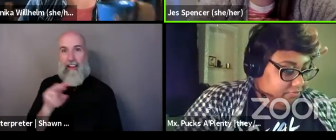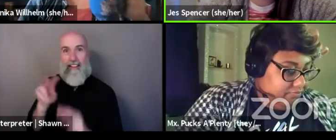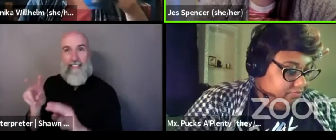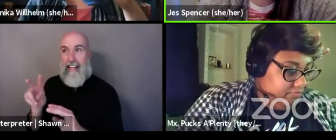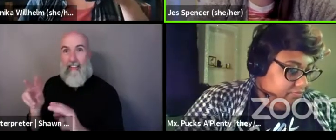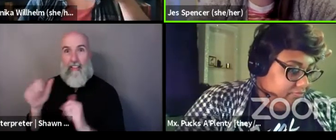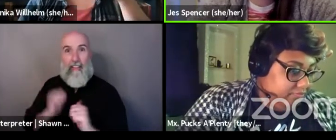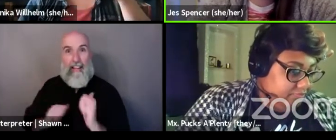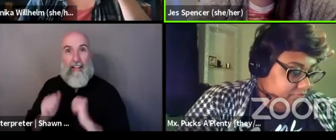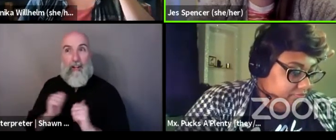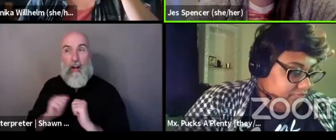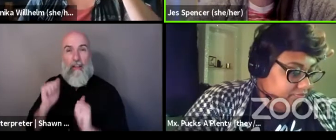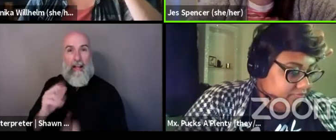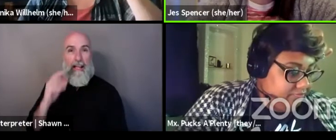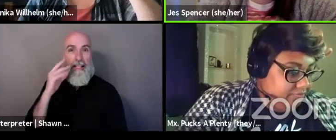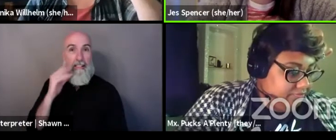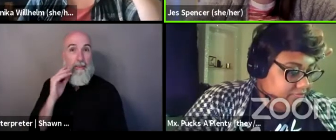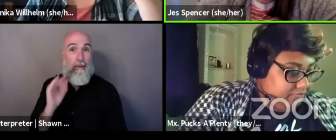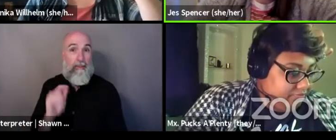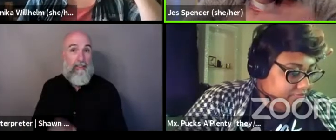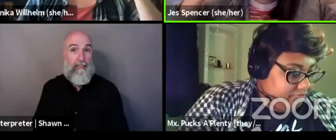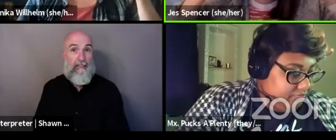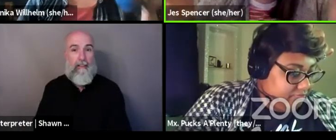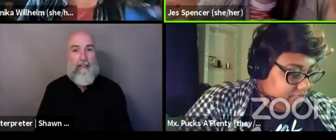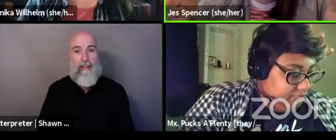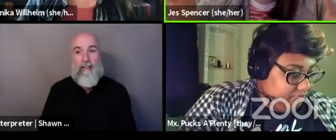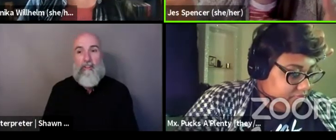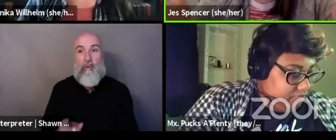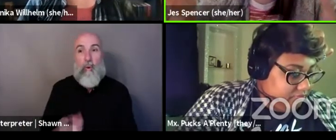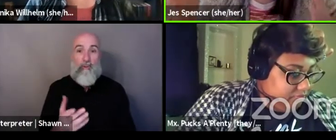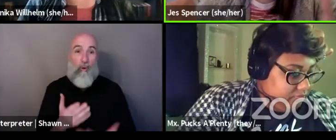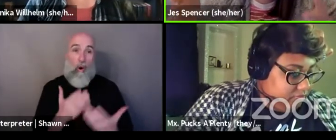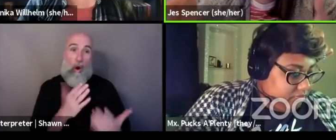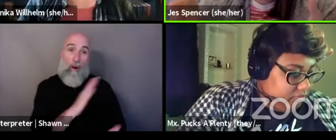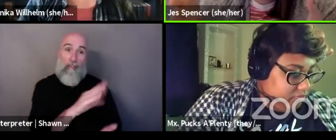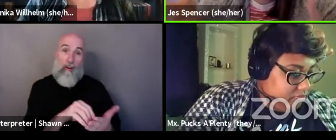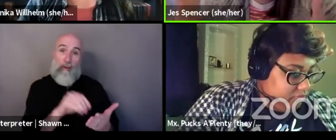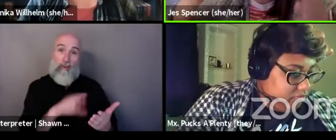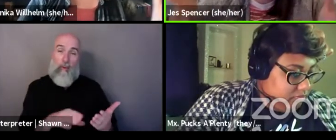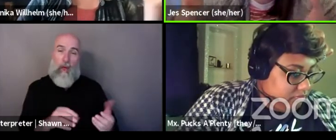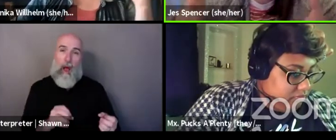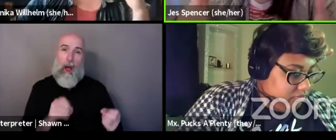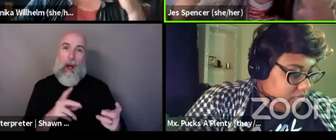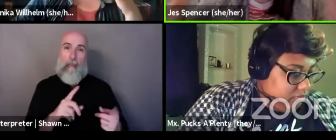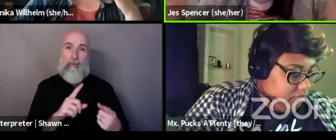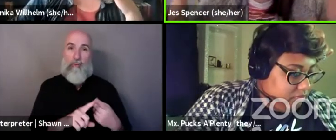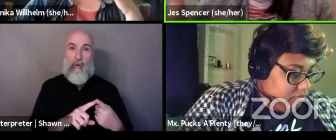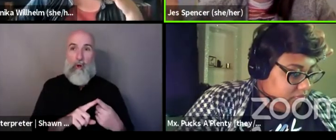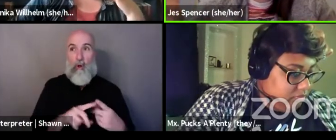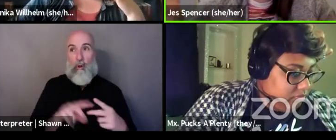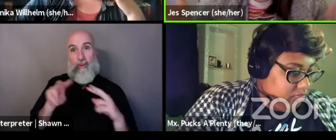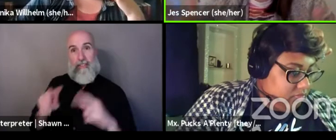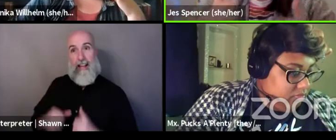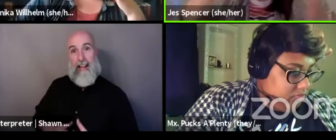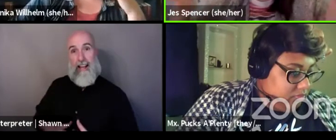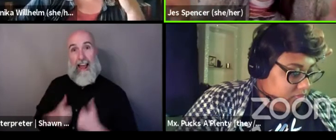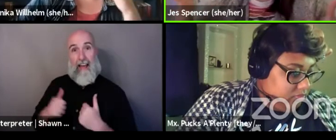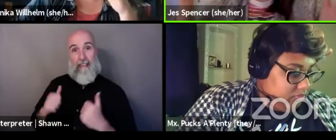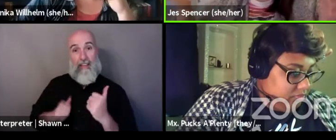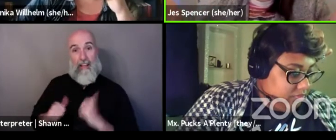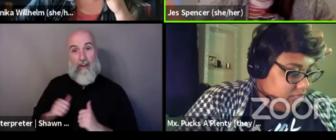theater and they get to experience it. So why don't you offer their students the opportunity to see live theater